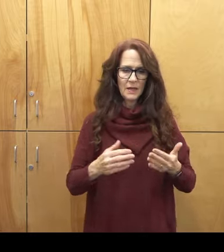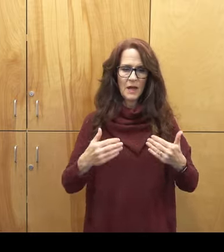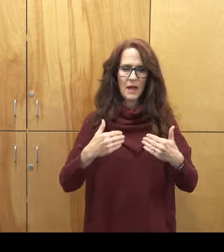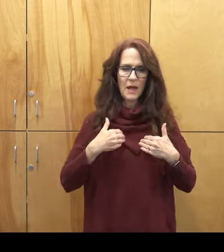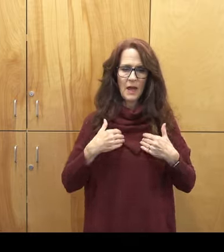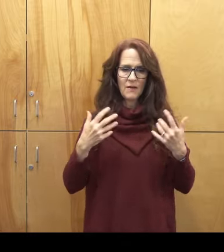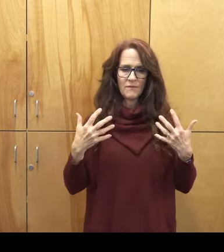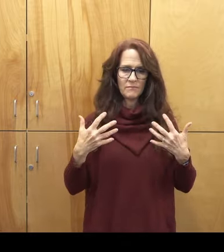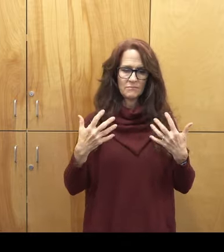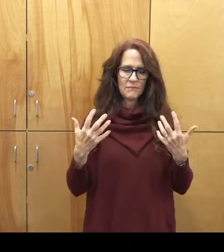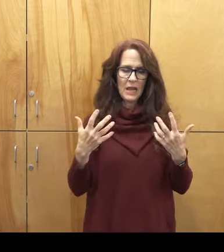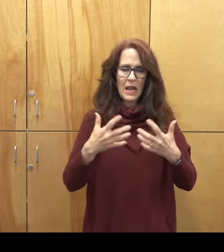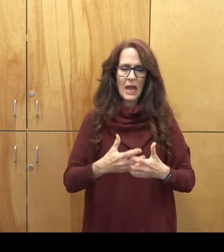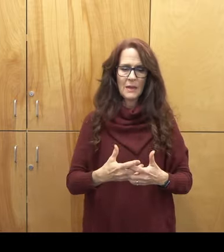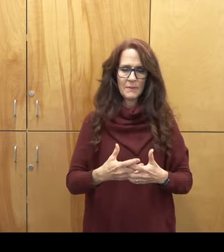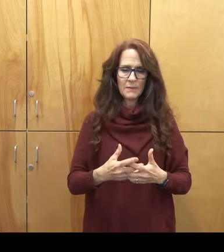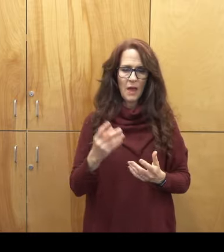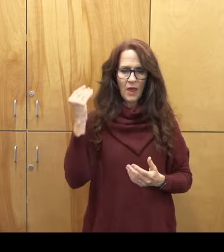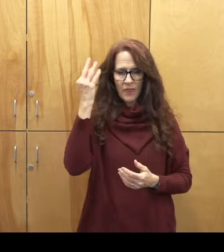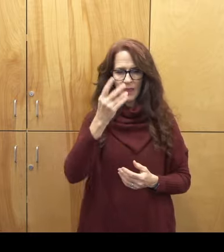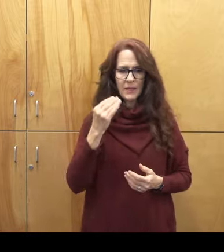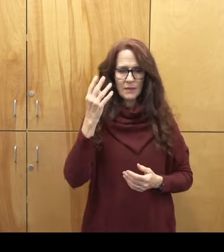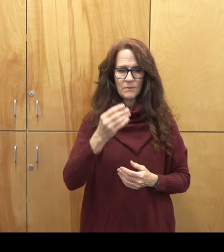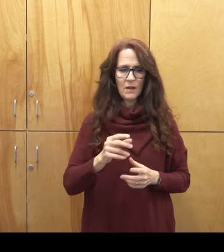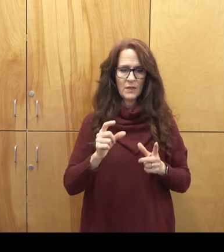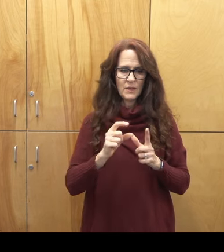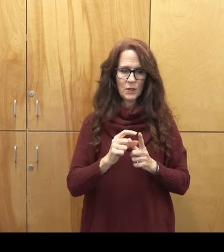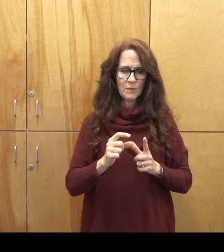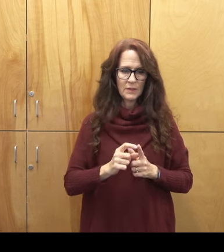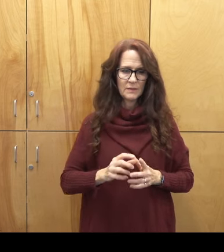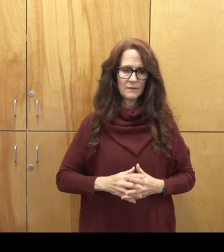an alignment in terms of our thinking around the terms.